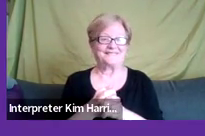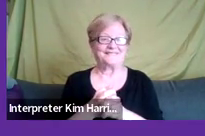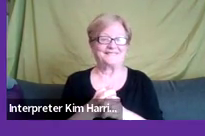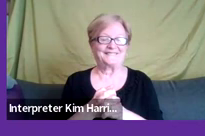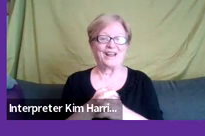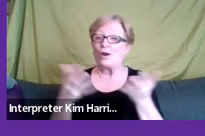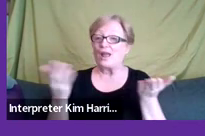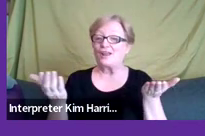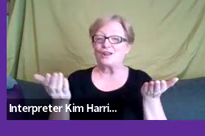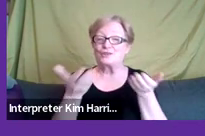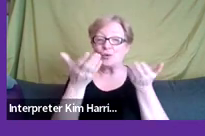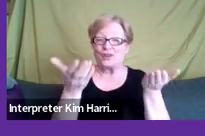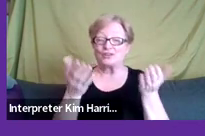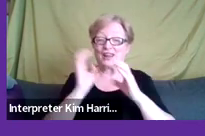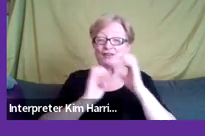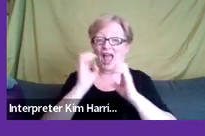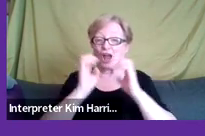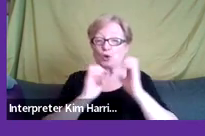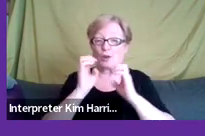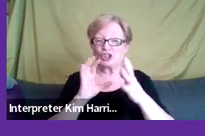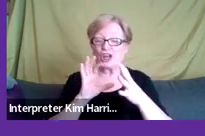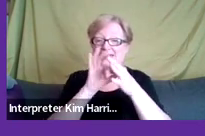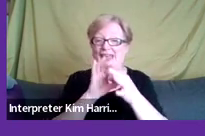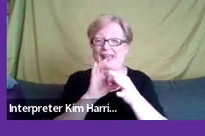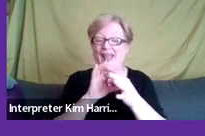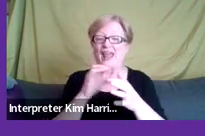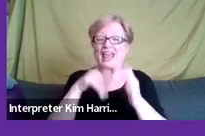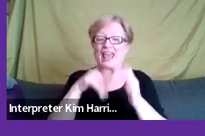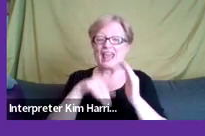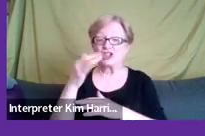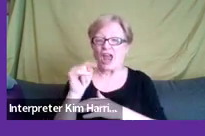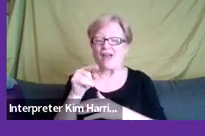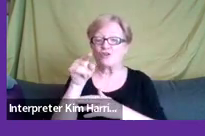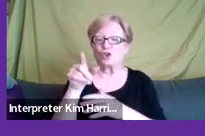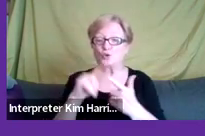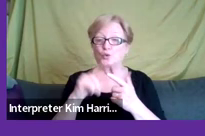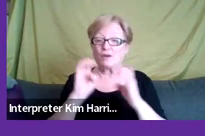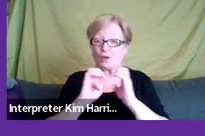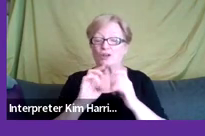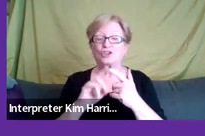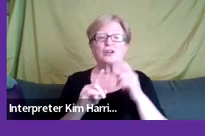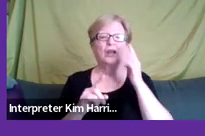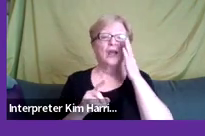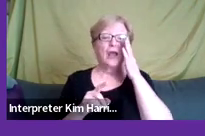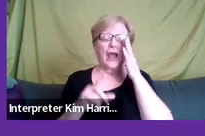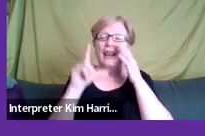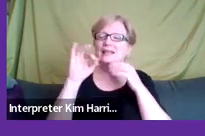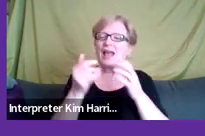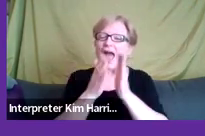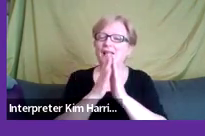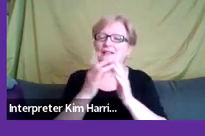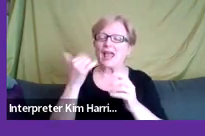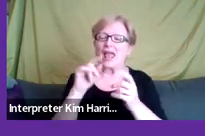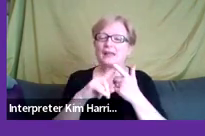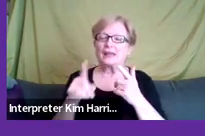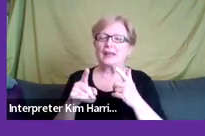Okay, so I put the evaluation survey link in the chat for everyone. Lisa also said, are there any tips you might offer for